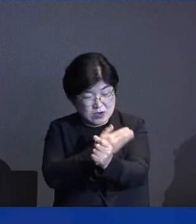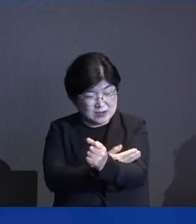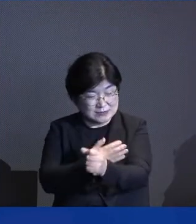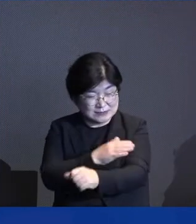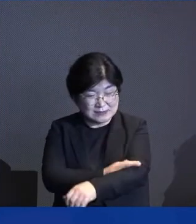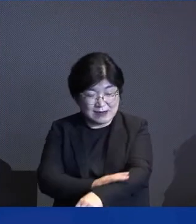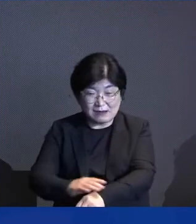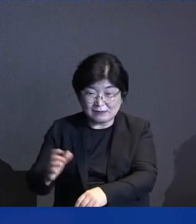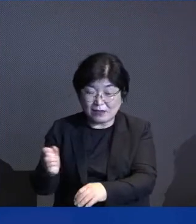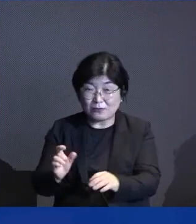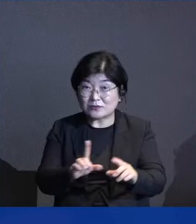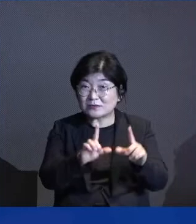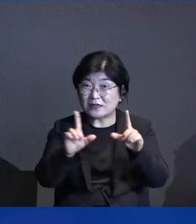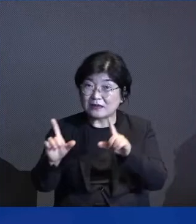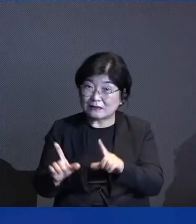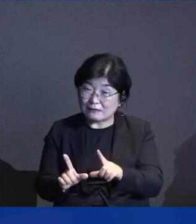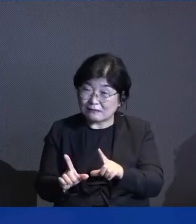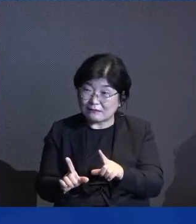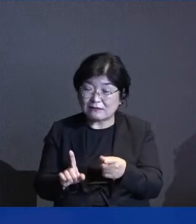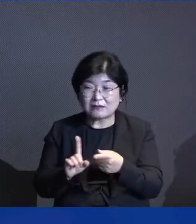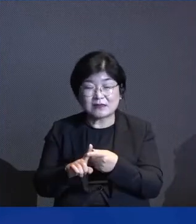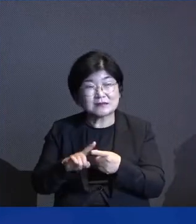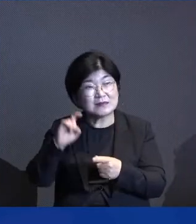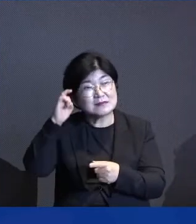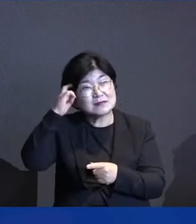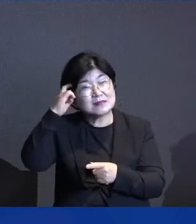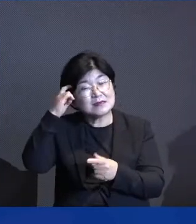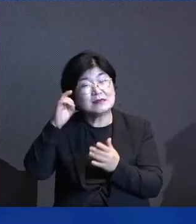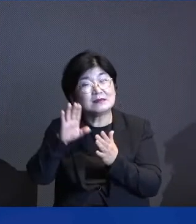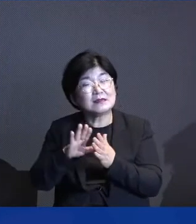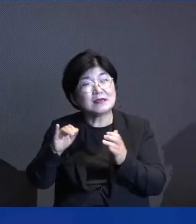one of the issues that social welfare,